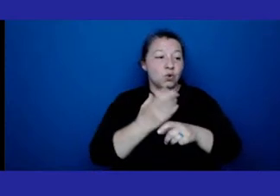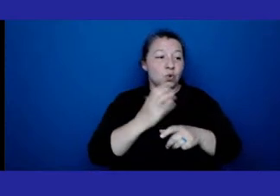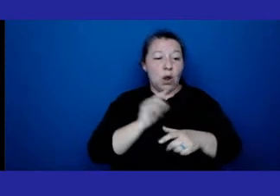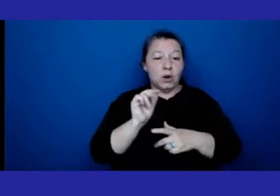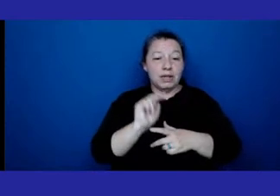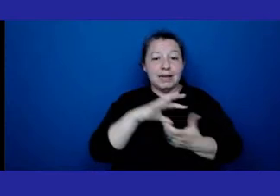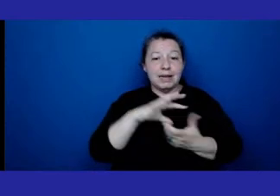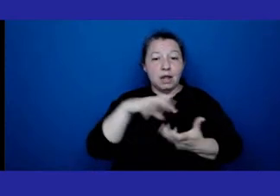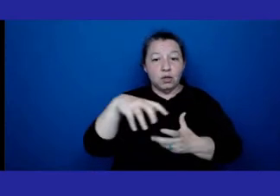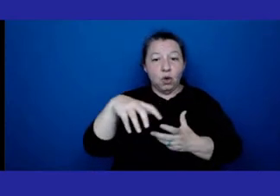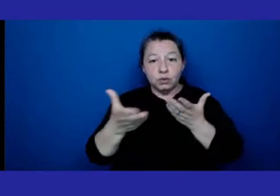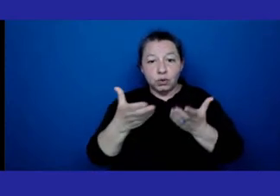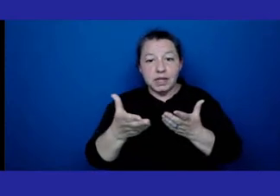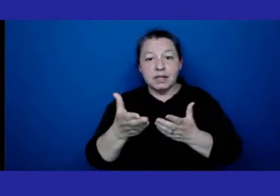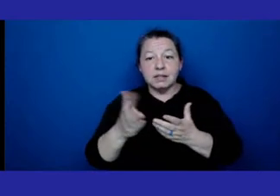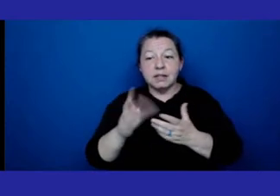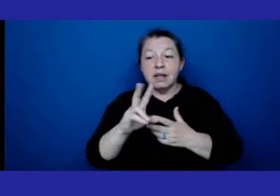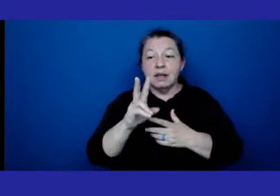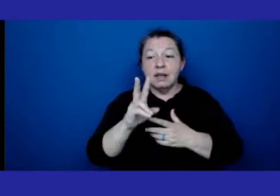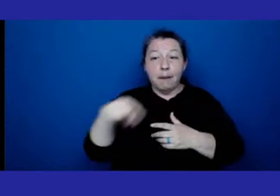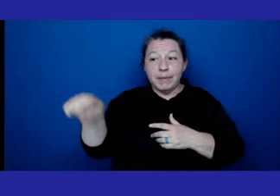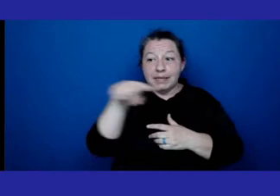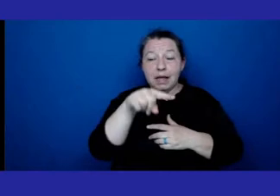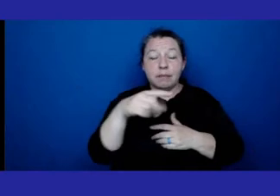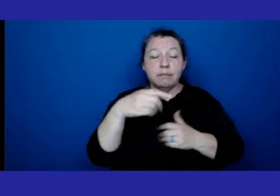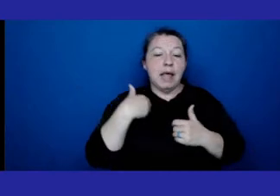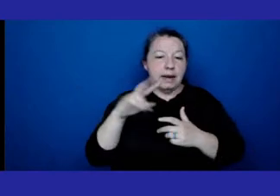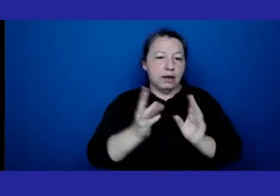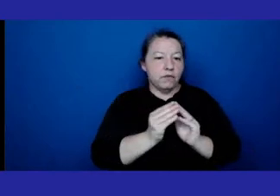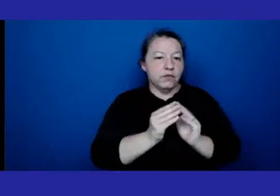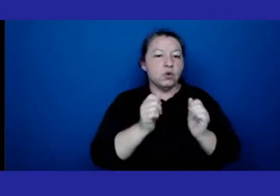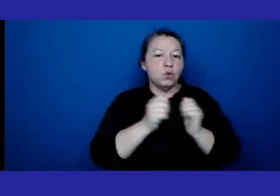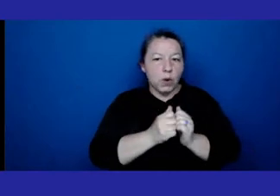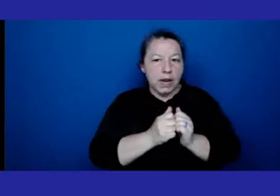for the vendors, had a follow-up conversation with the